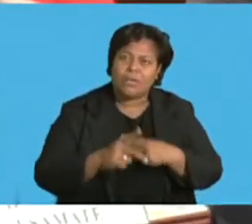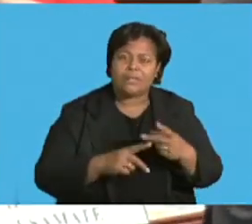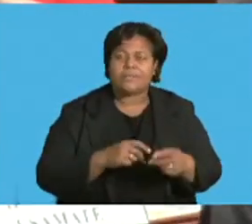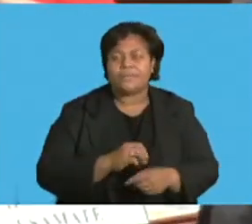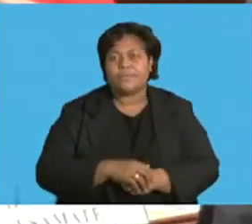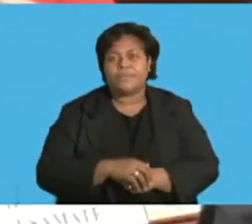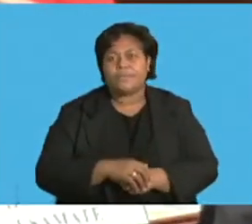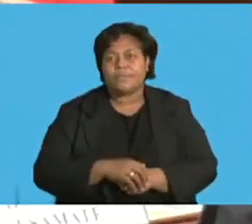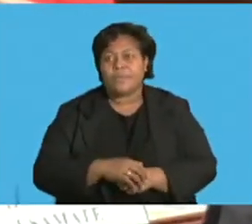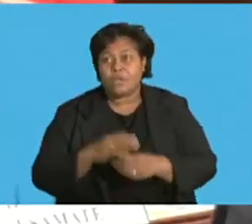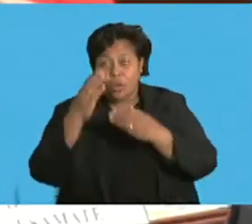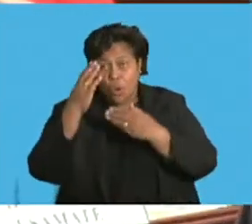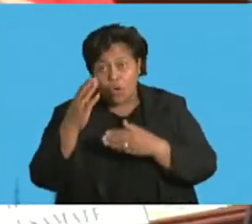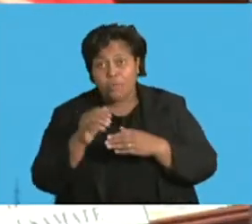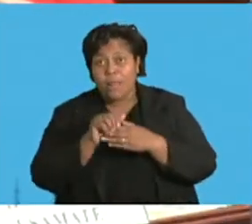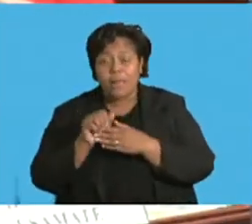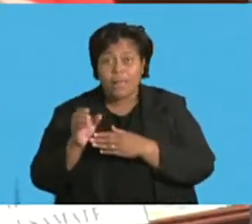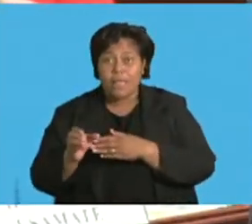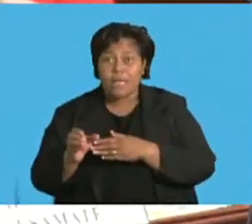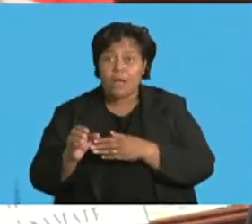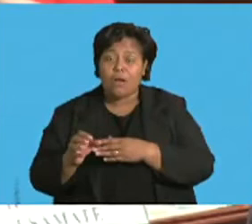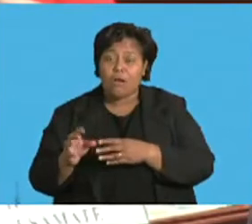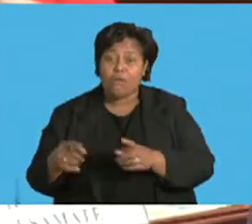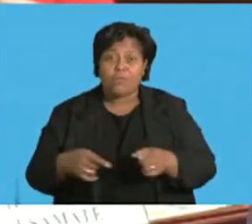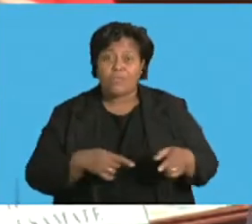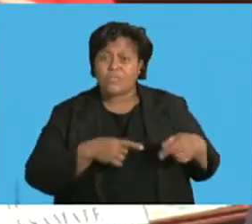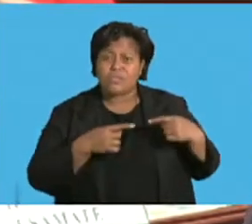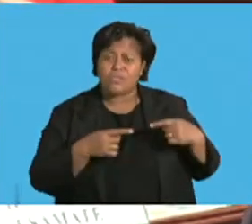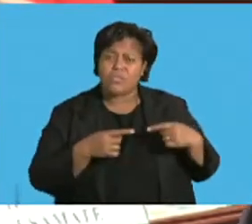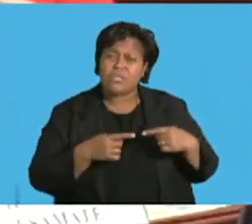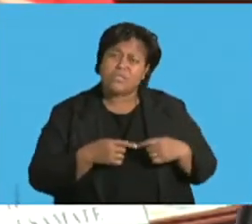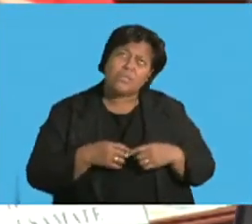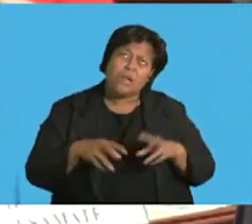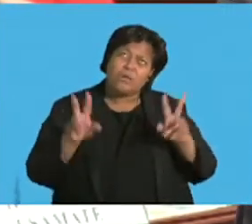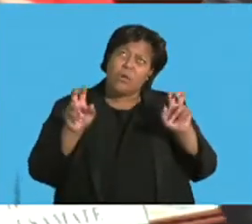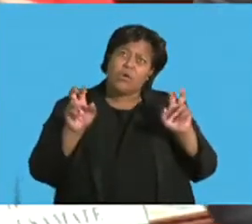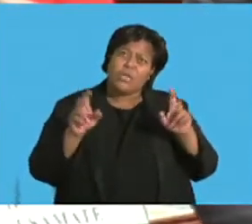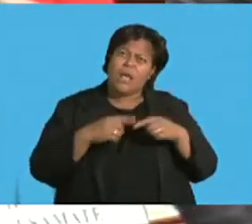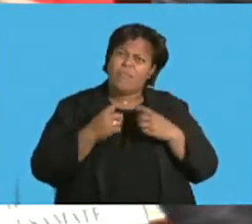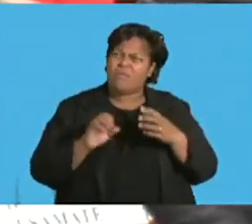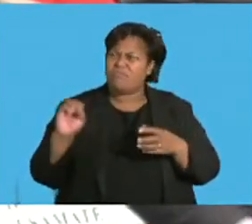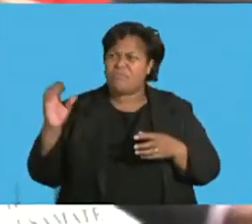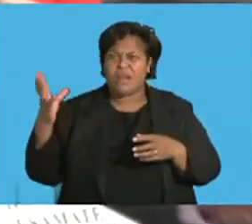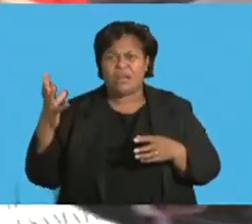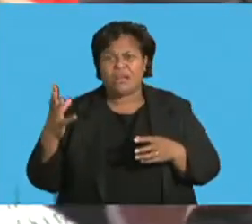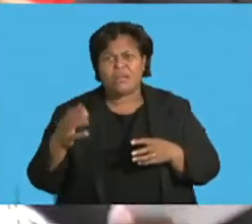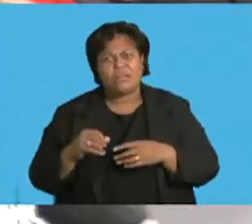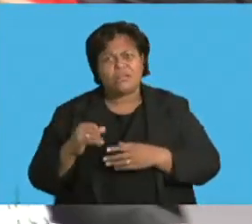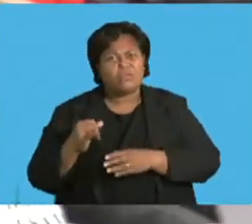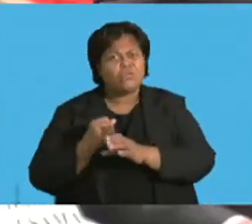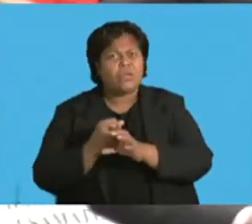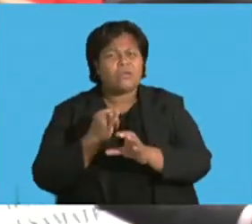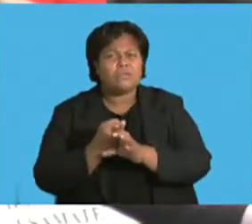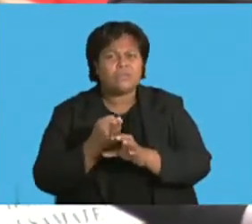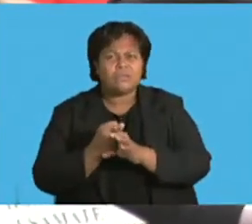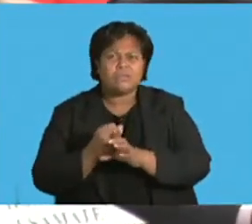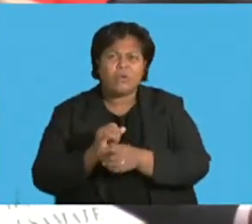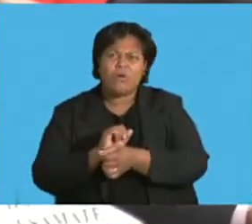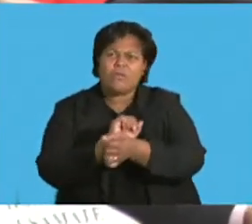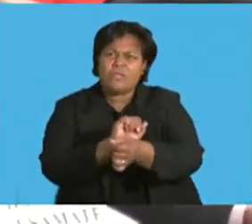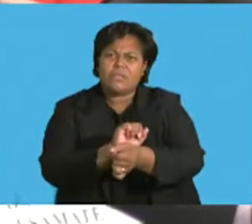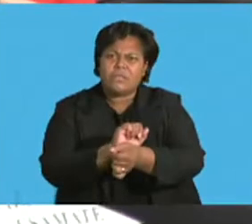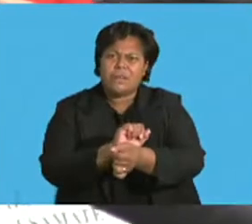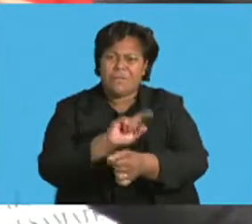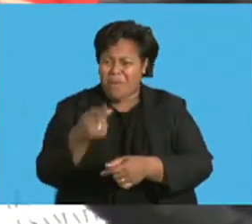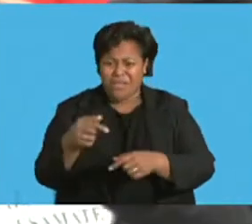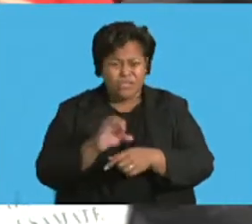of Opposition started quoting from Eskin May about somebody who had been criminally convicted. Nobody has been criminally convicted in this particular